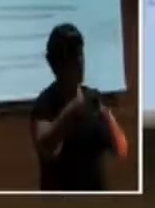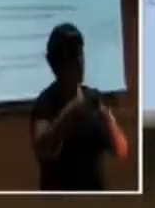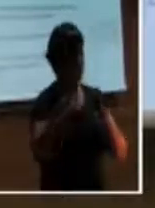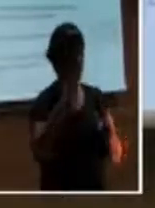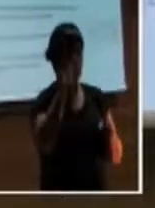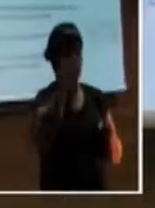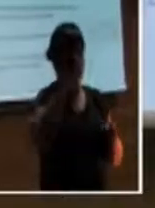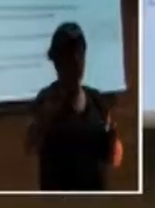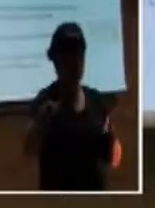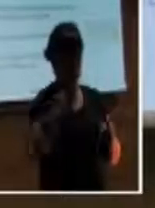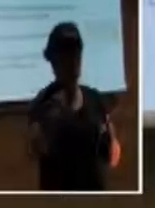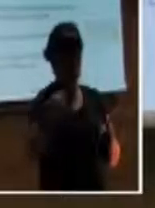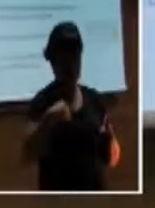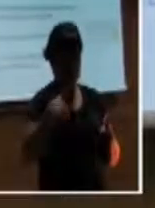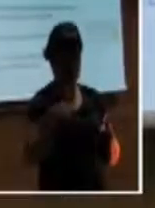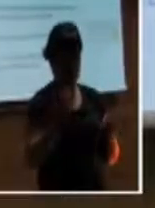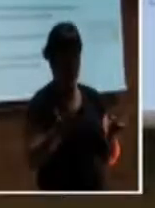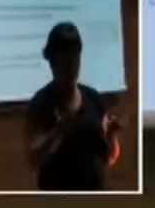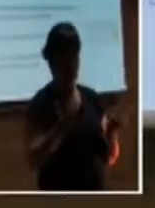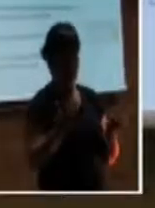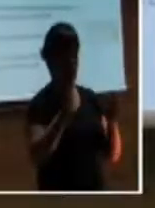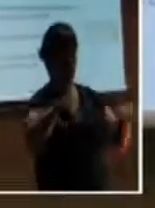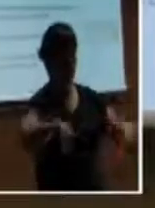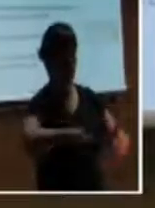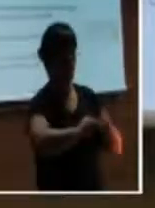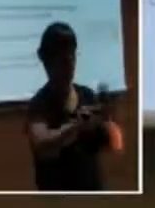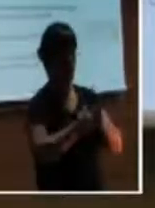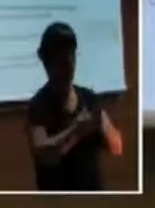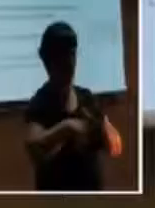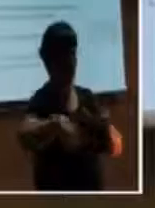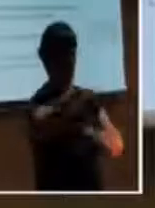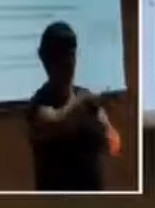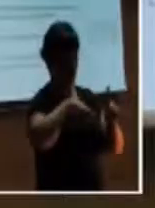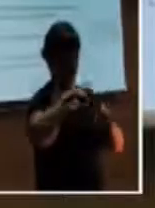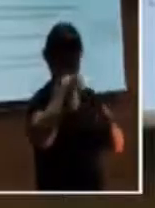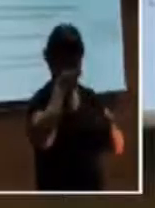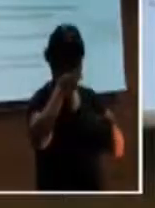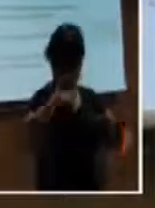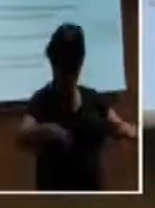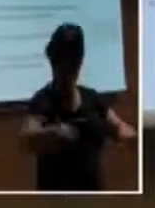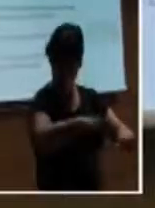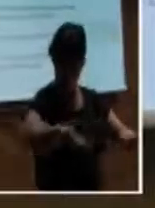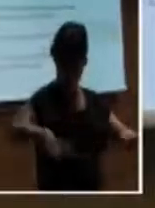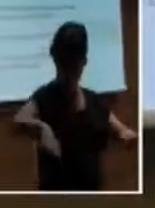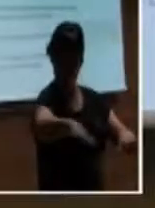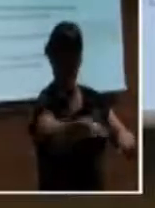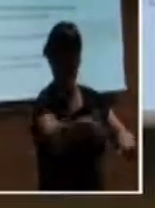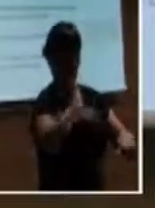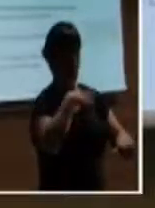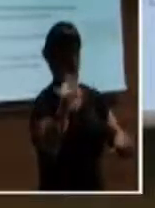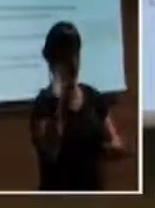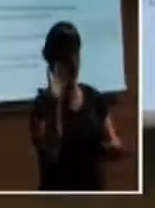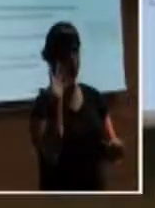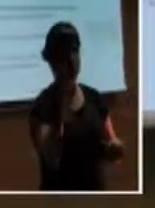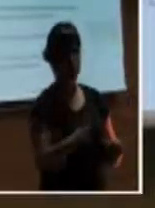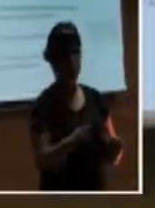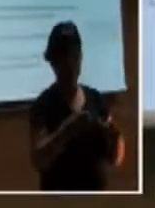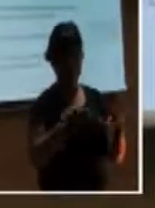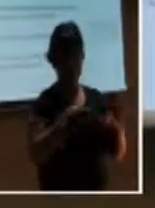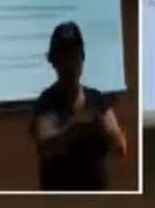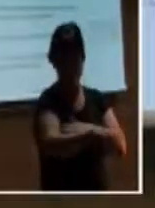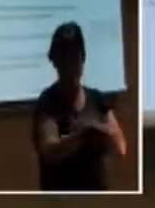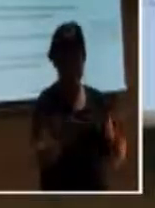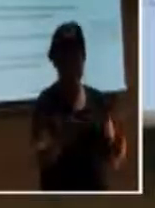is actually happening now in Japan, and with actors like IKEA. We're